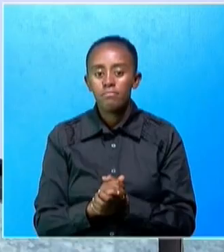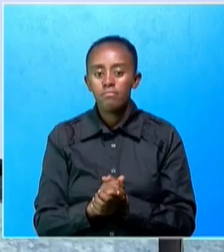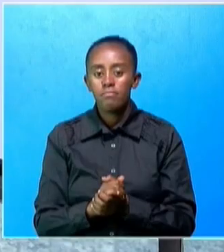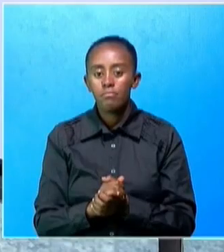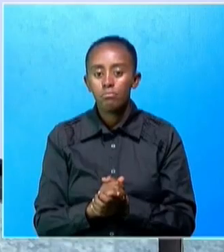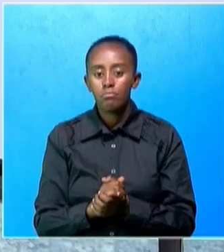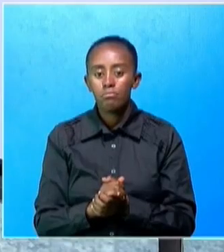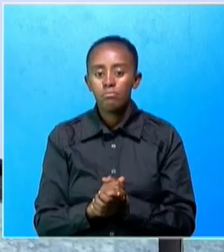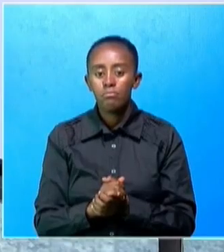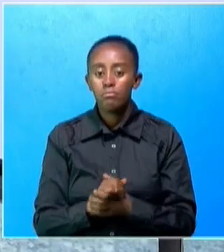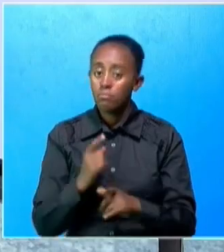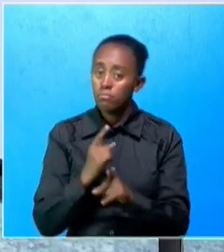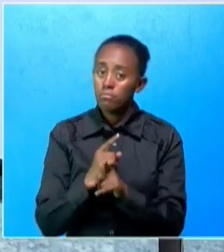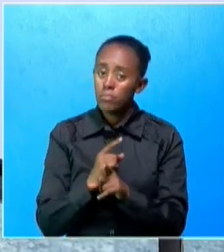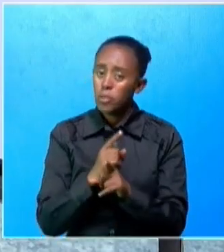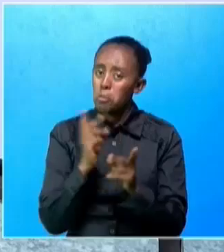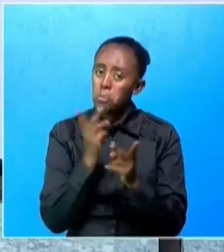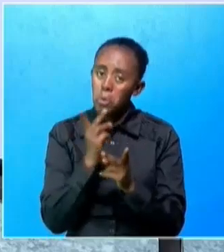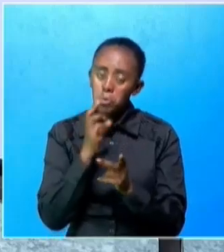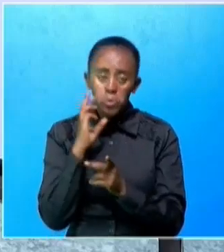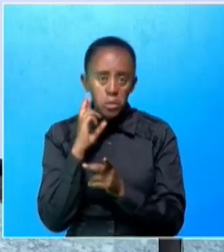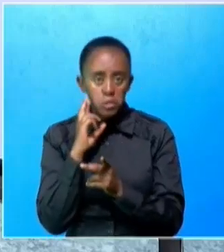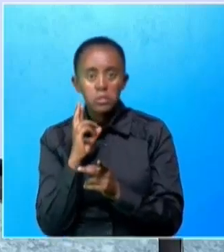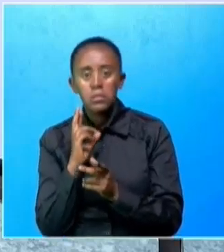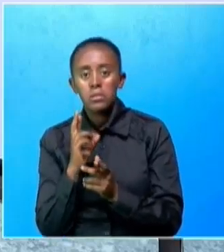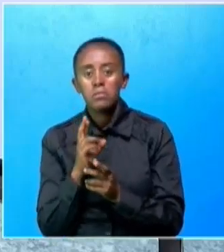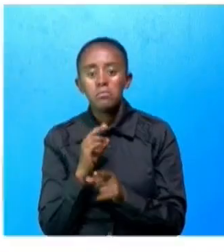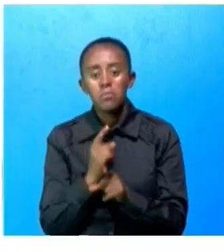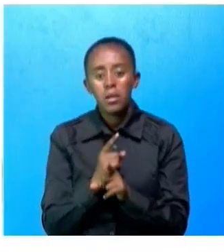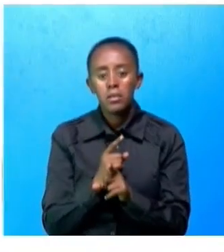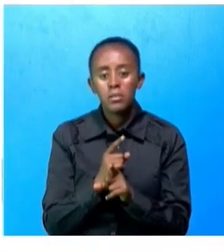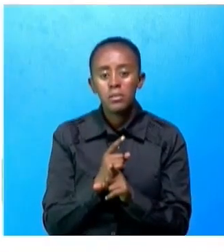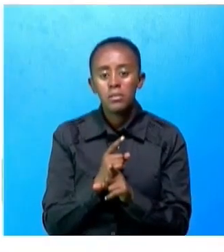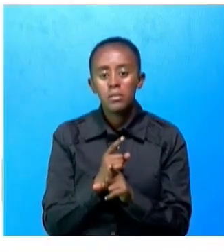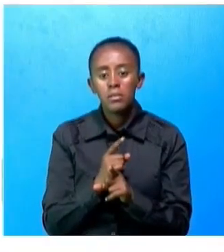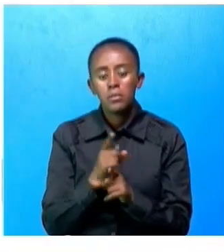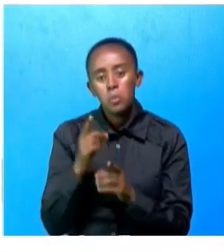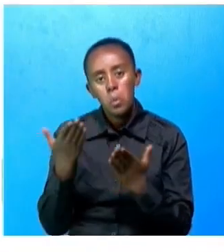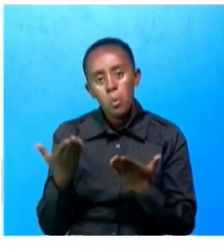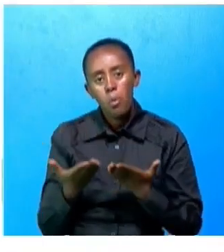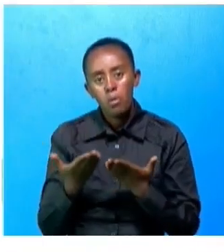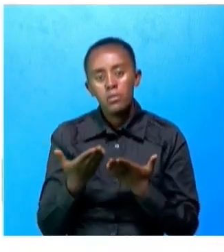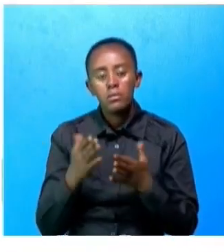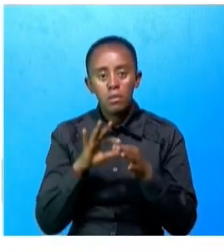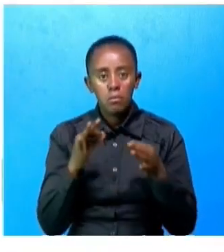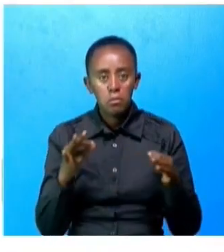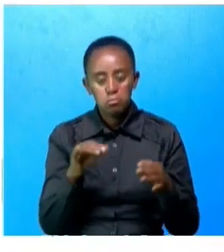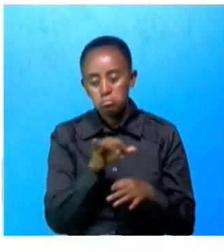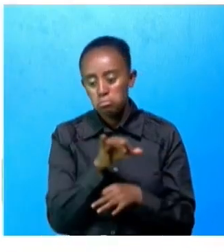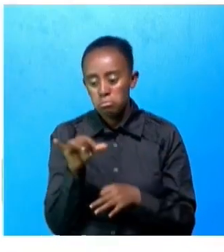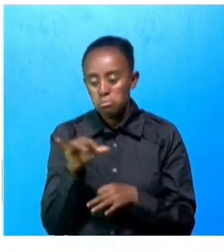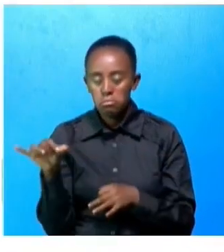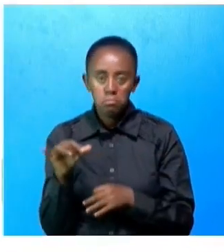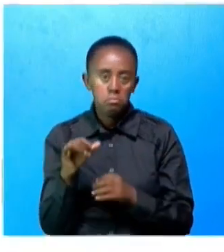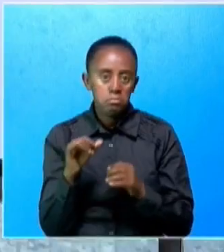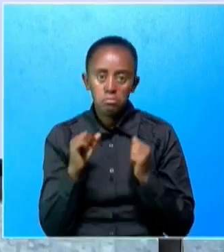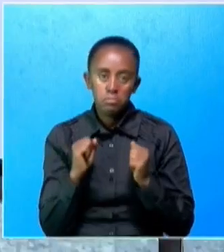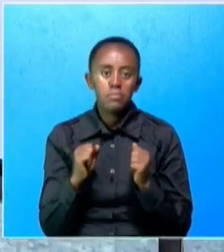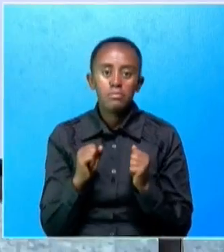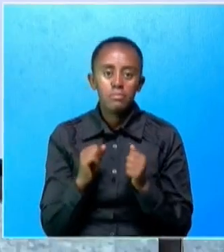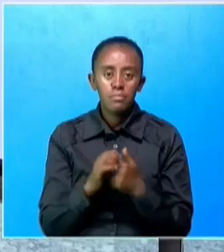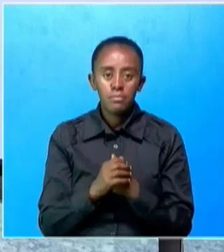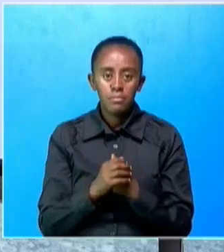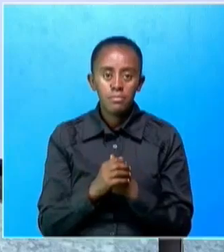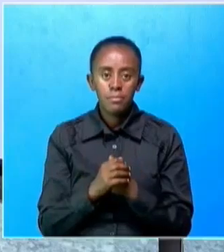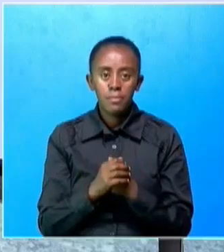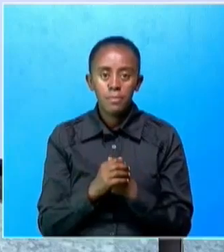that is the right one. It's okay in both cases, right? You are welcome to make sentence like this too. Yeah.